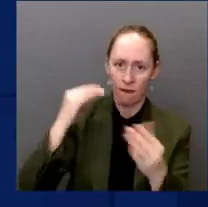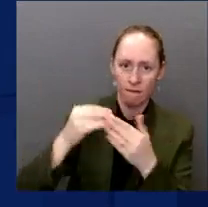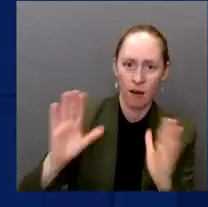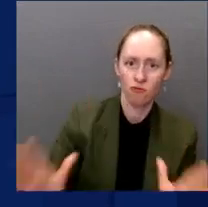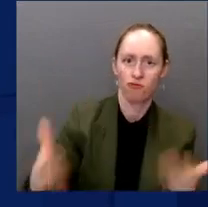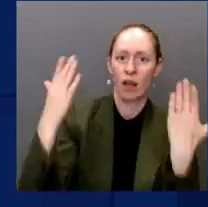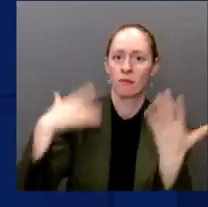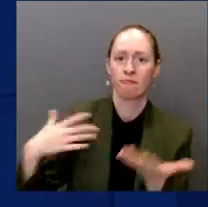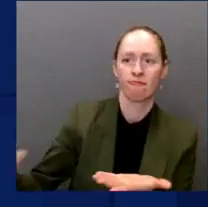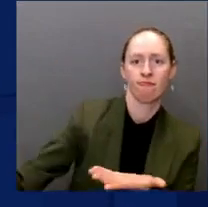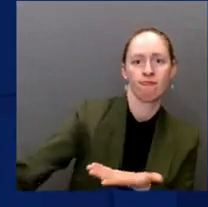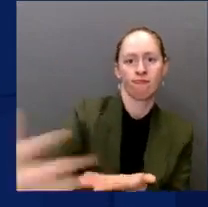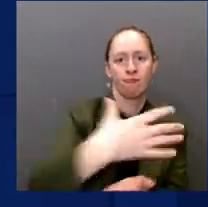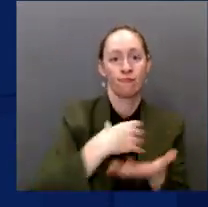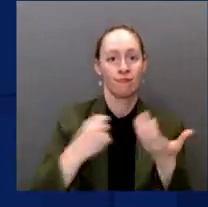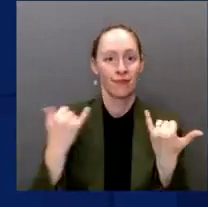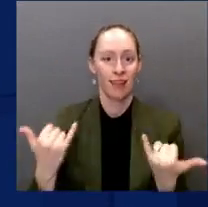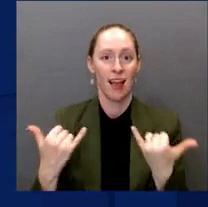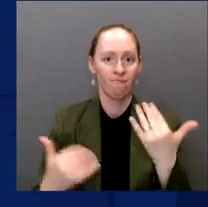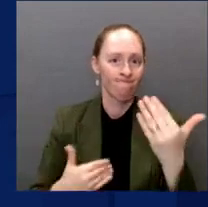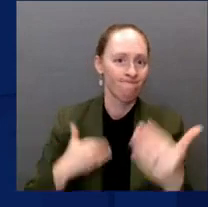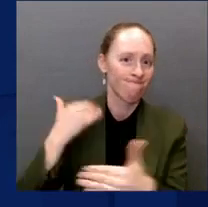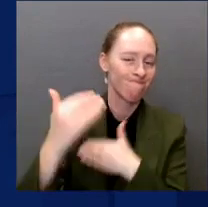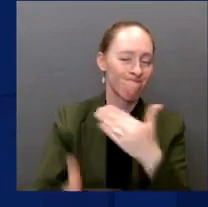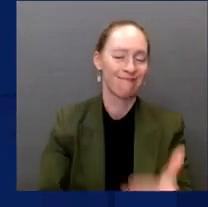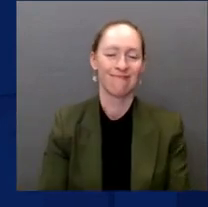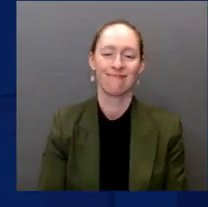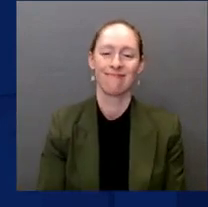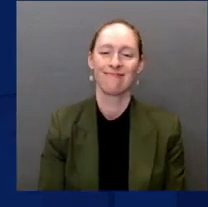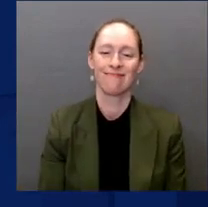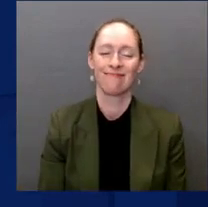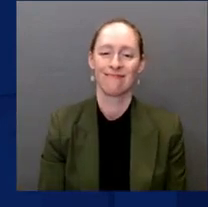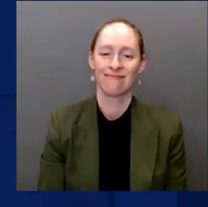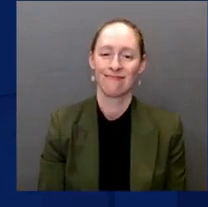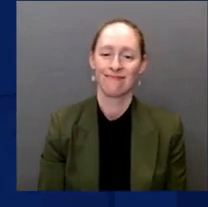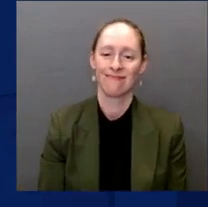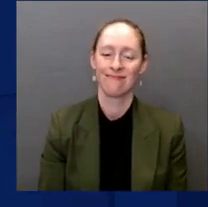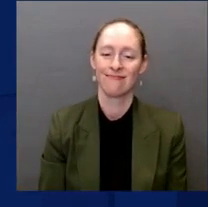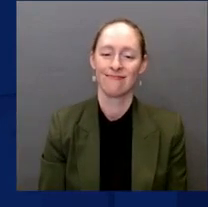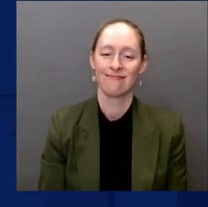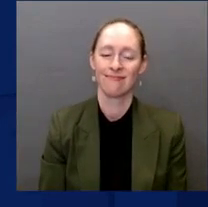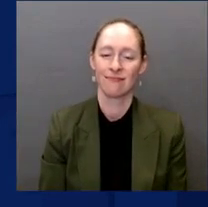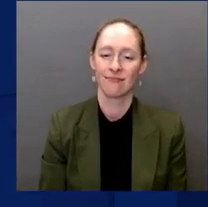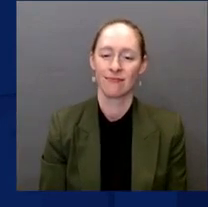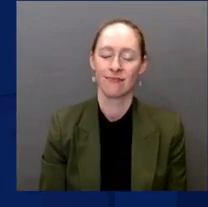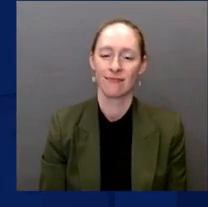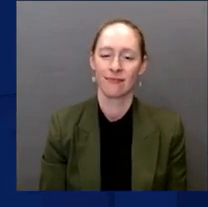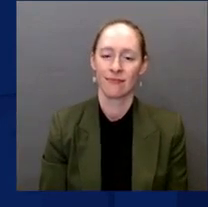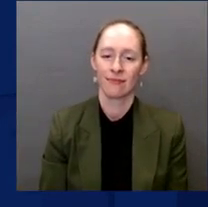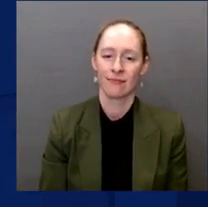And I also firmly believe the work ahead should be bipartisan. There shouldn't be anything partisan about any of this.